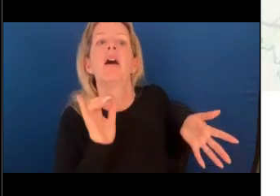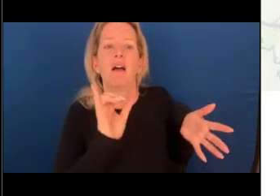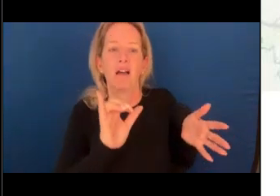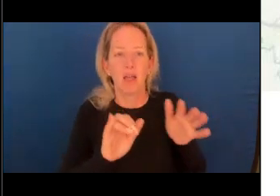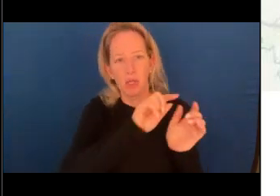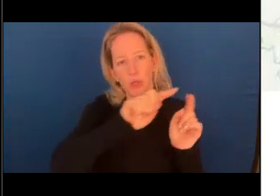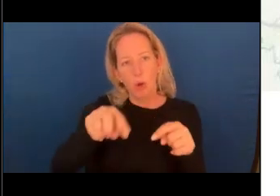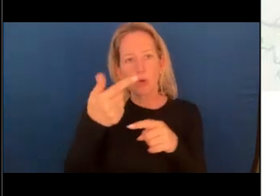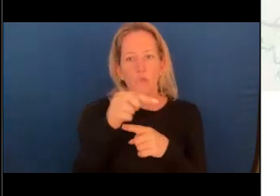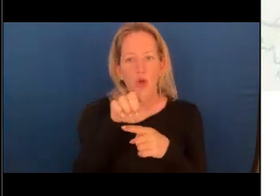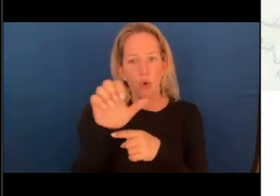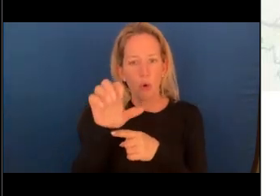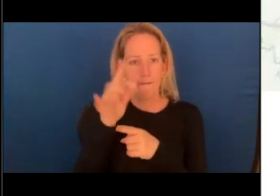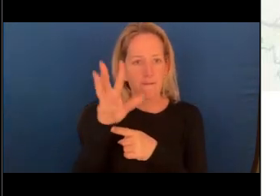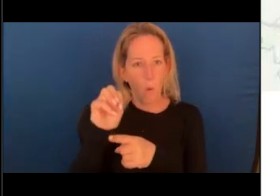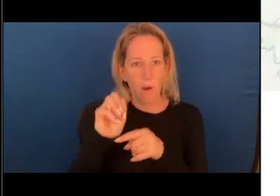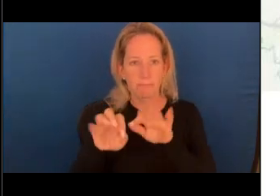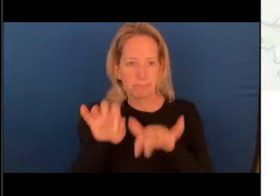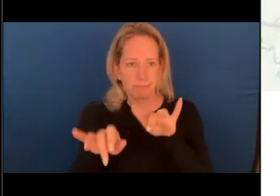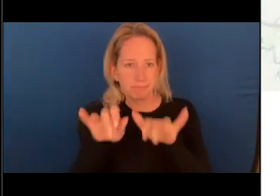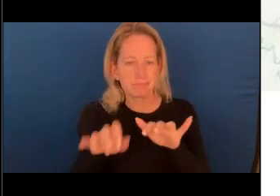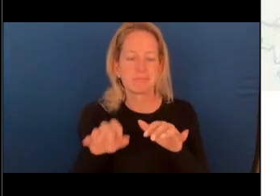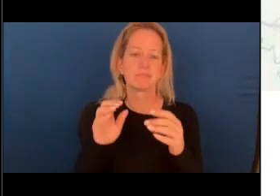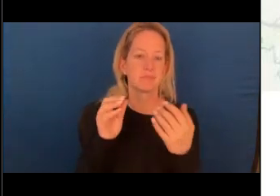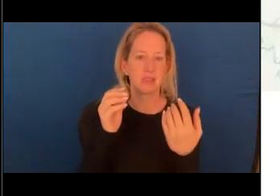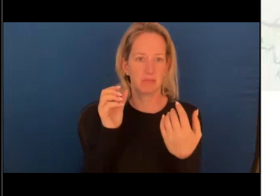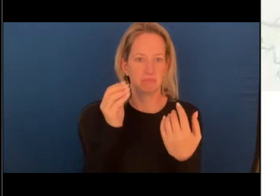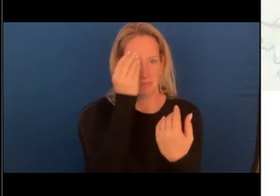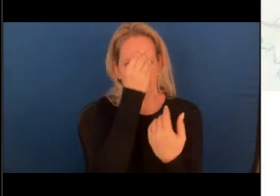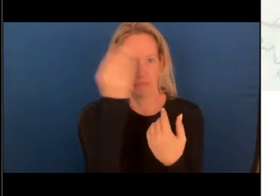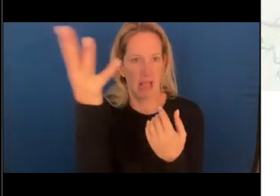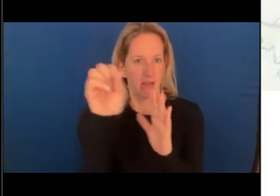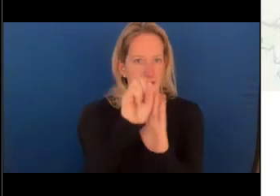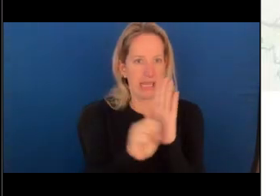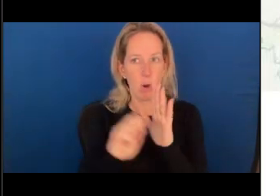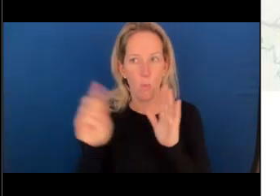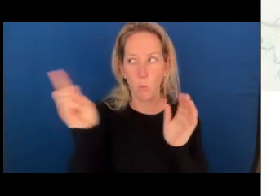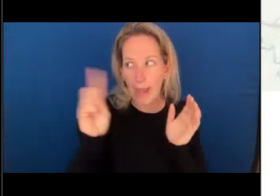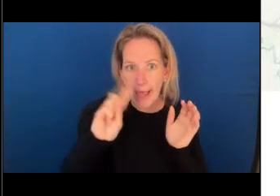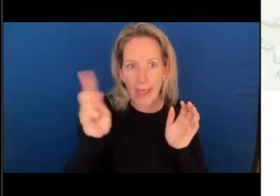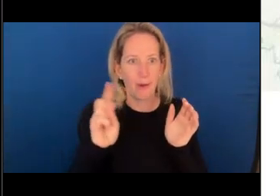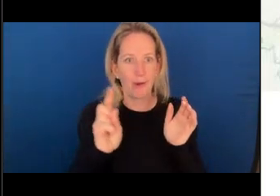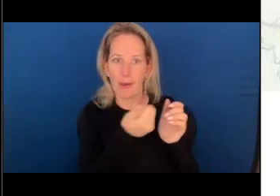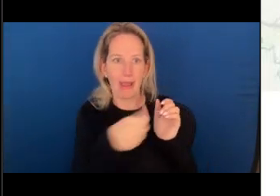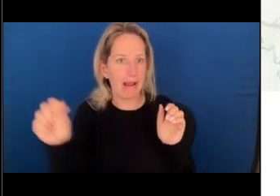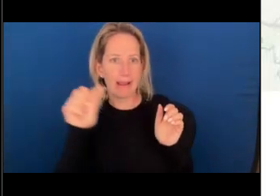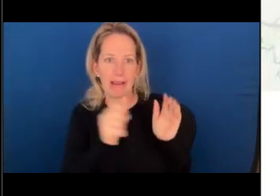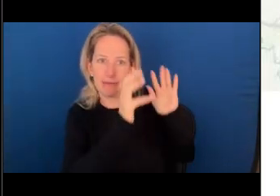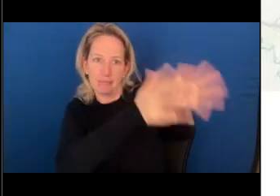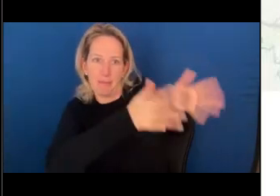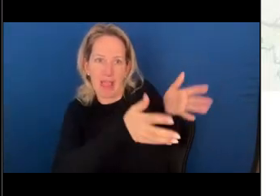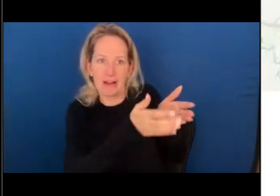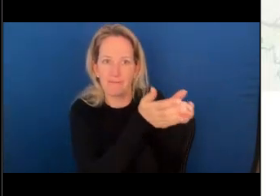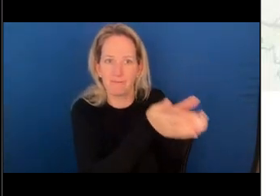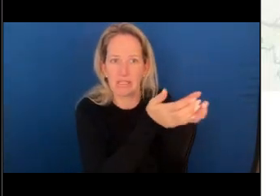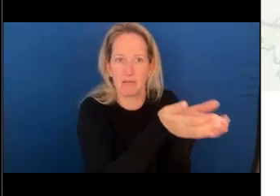go to the state, so we're aware of where the abandoned vessels are. And we're making that more user-friendly and more seamless in the back end for